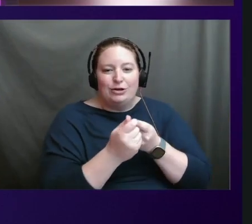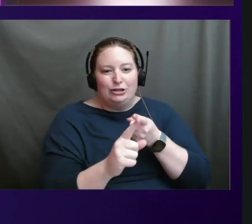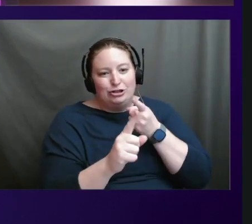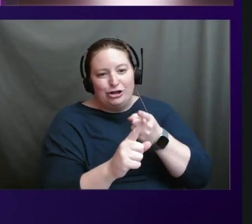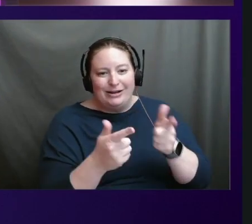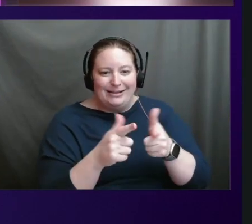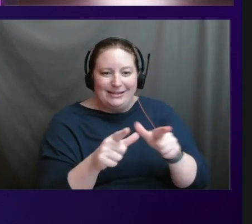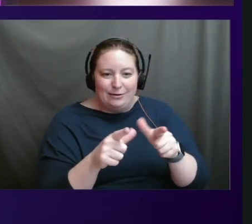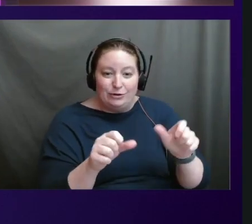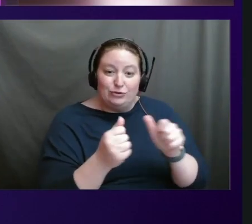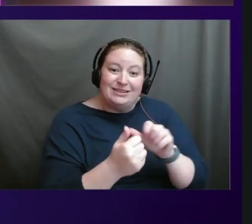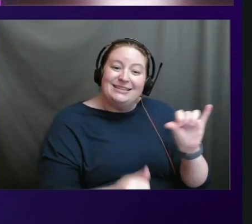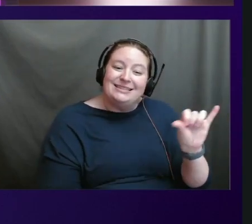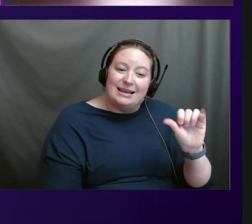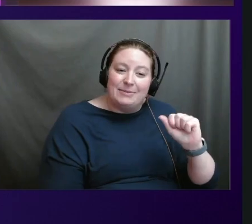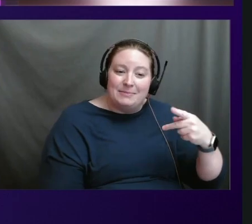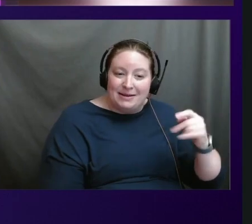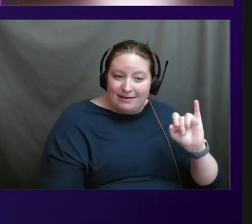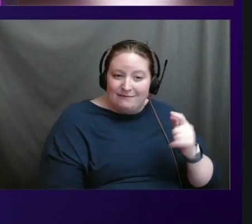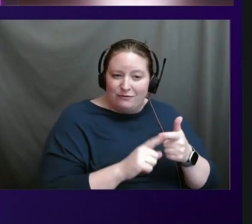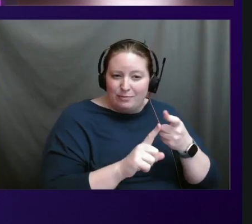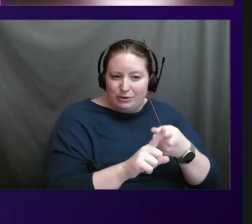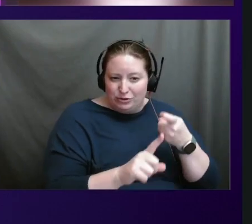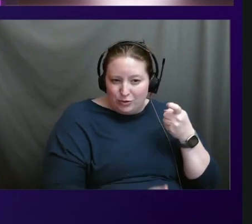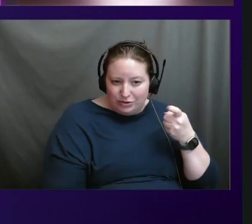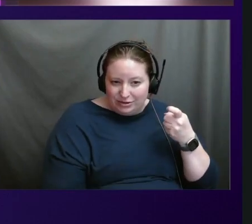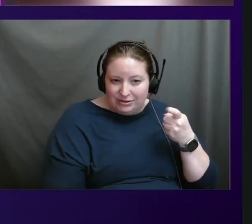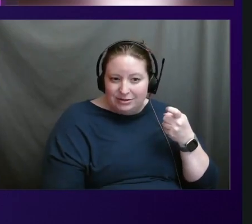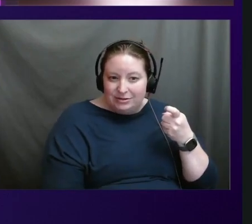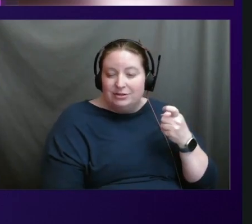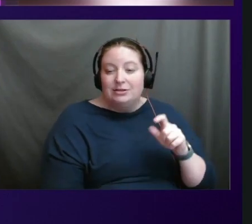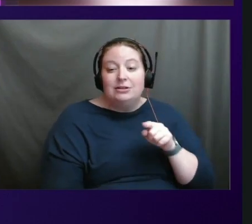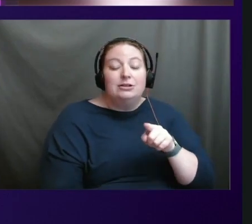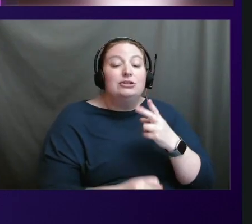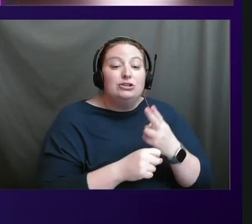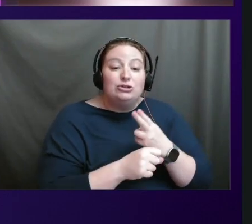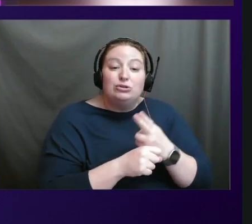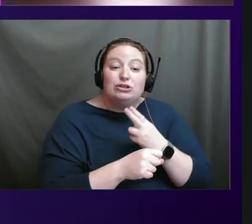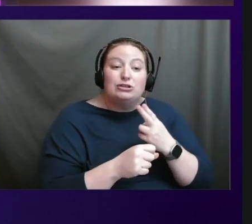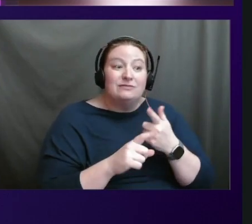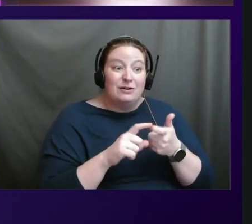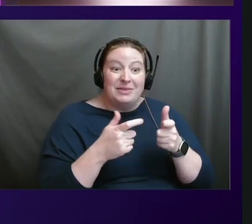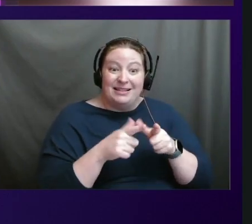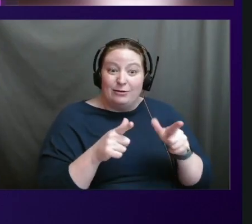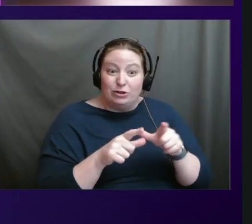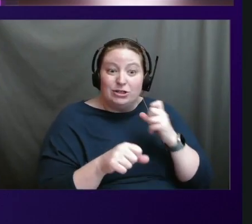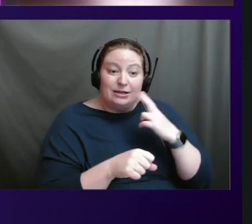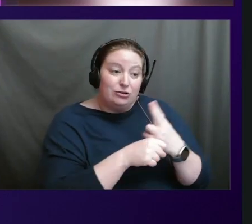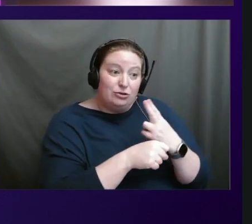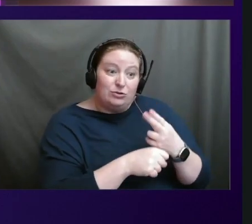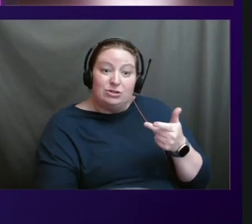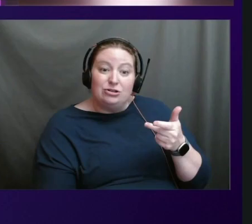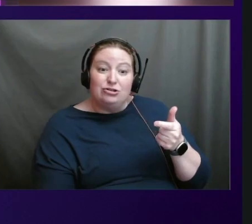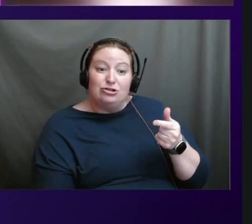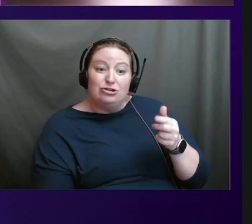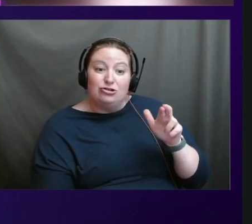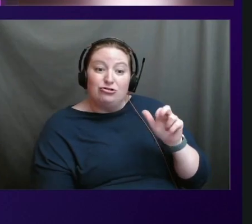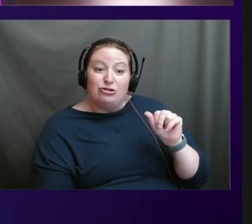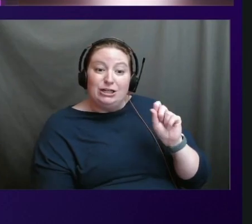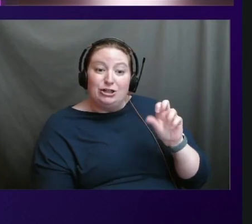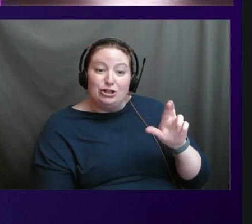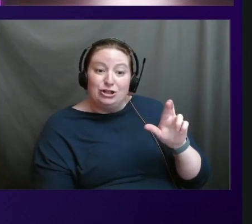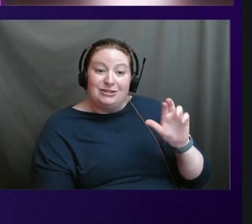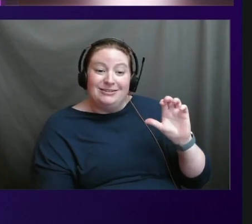same API as the source. This allows users of those languages to use greeter class just like any other language